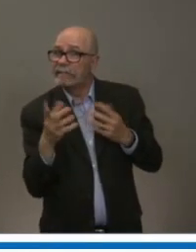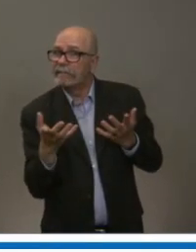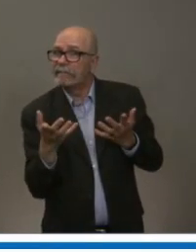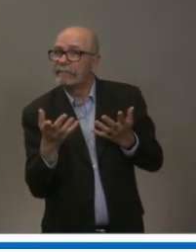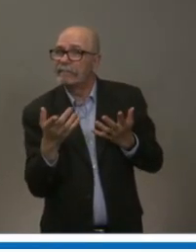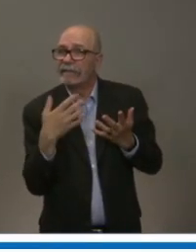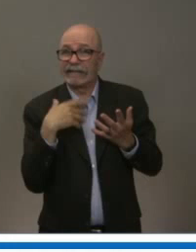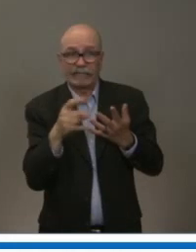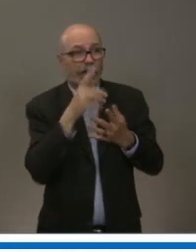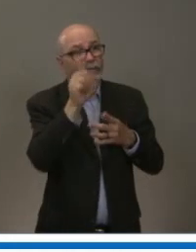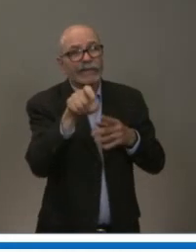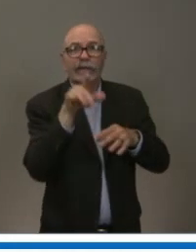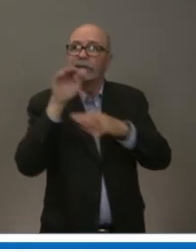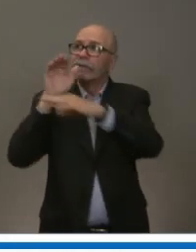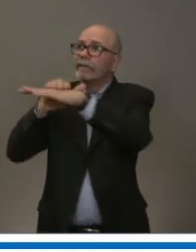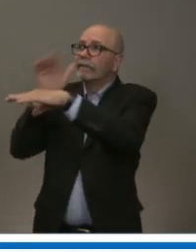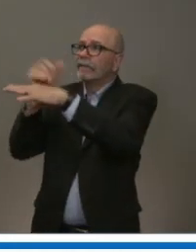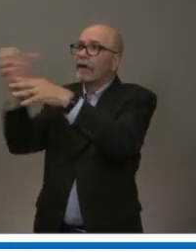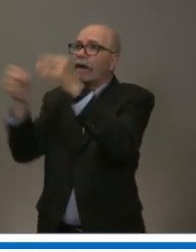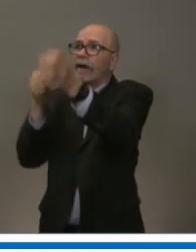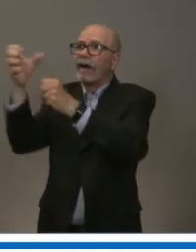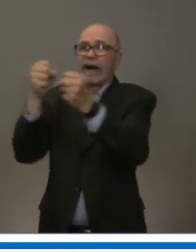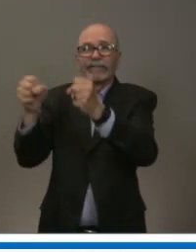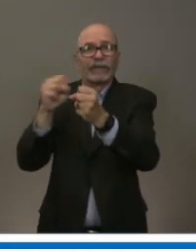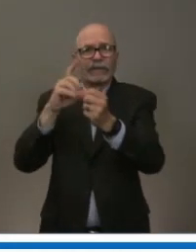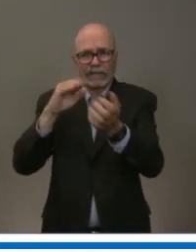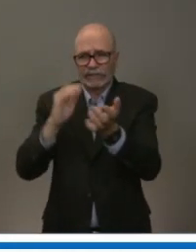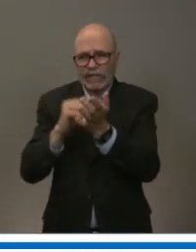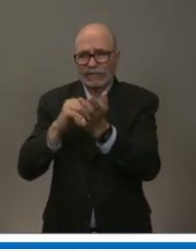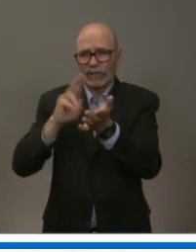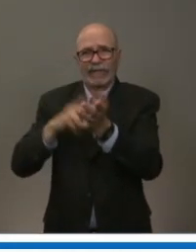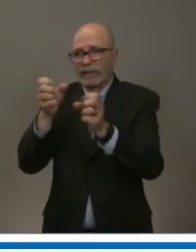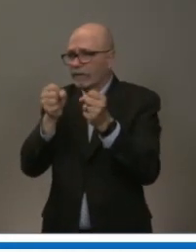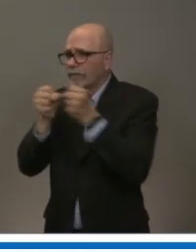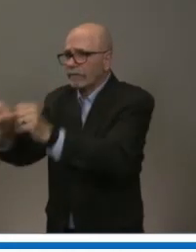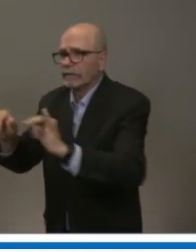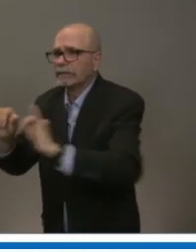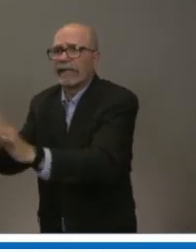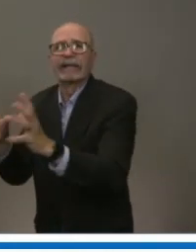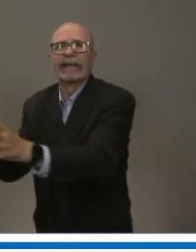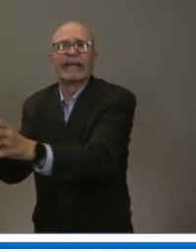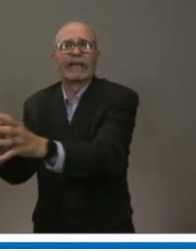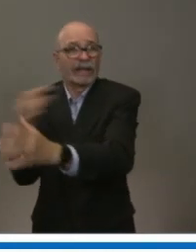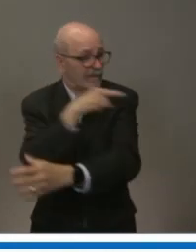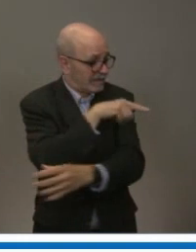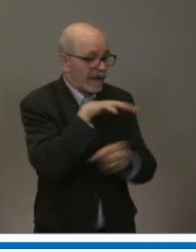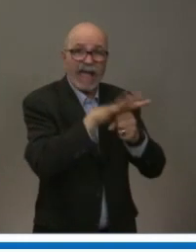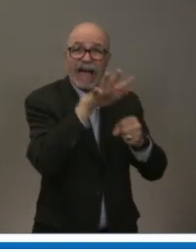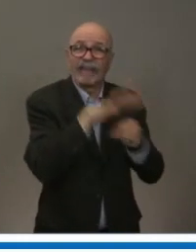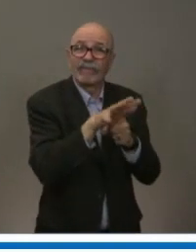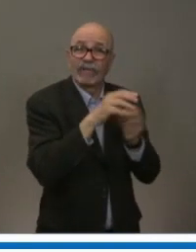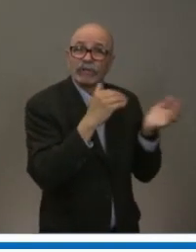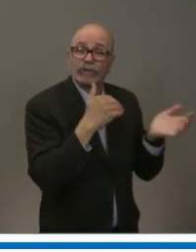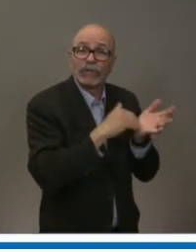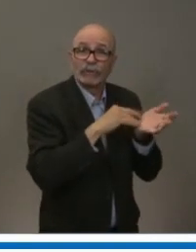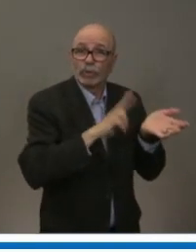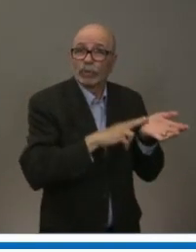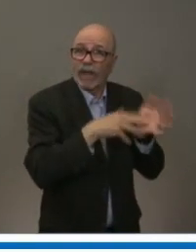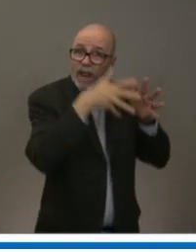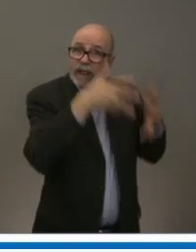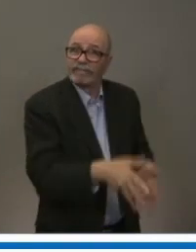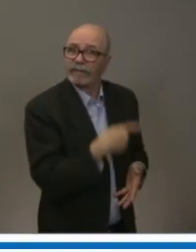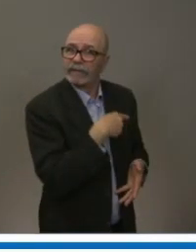system immediately does to staffing complement. And I'm wondering what's being done to guard against